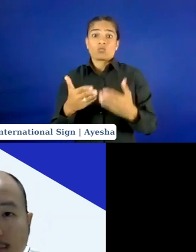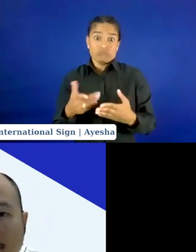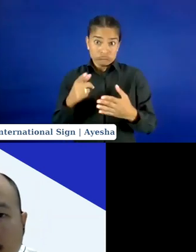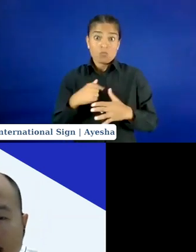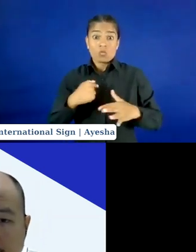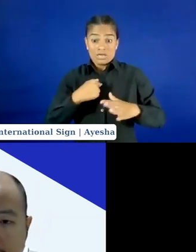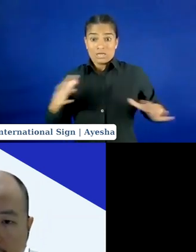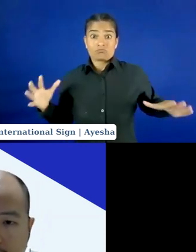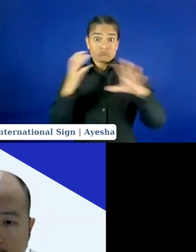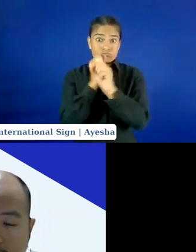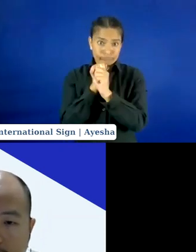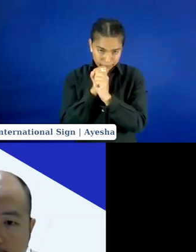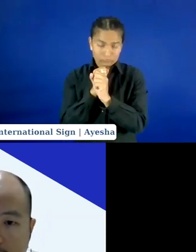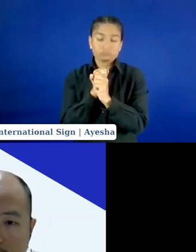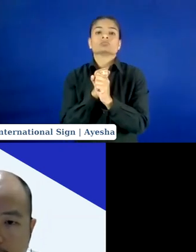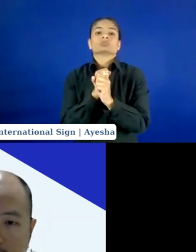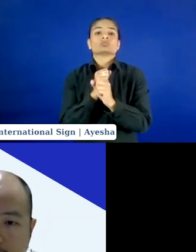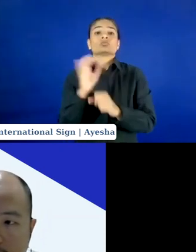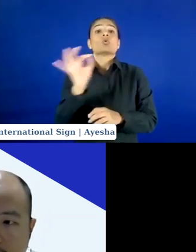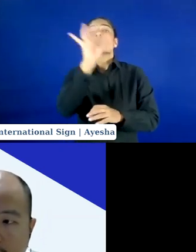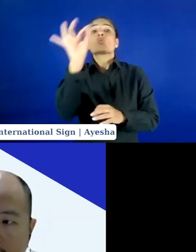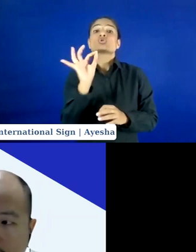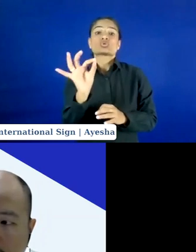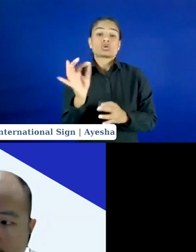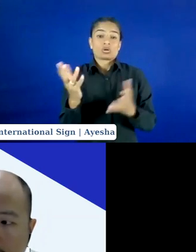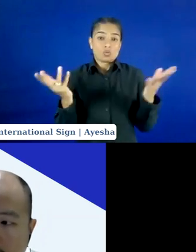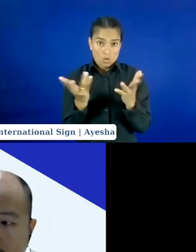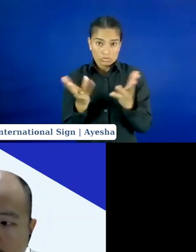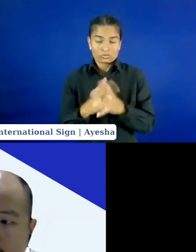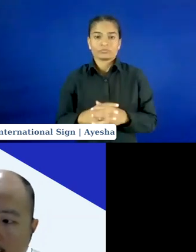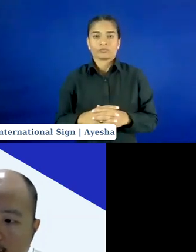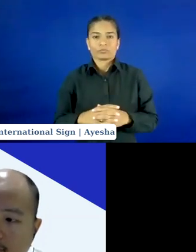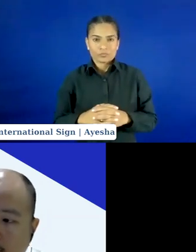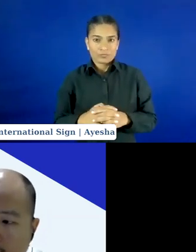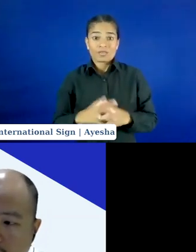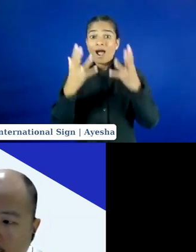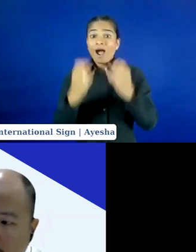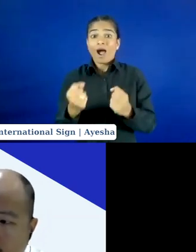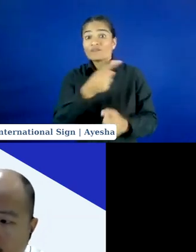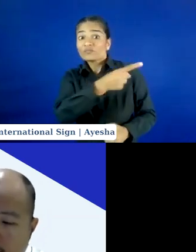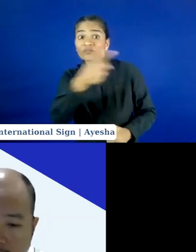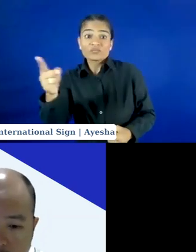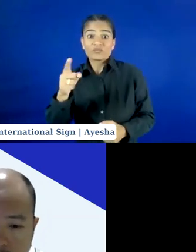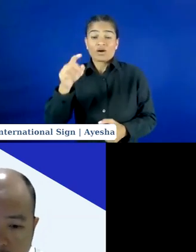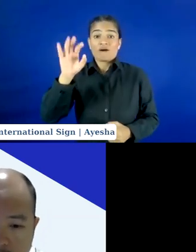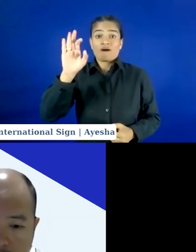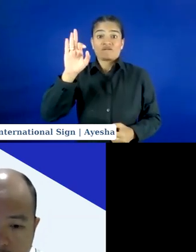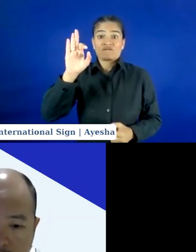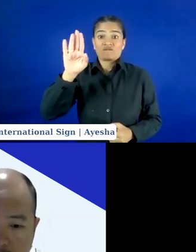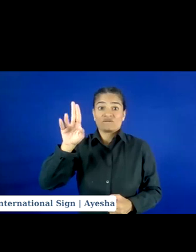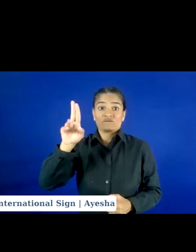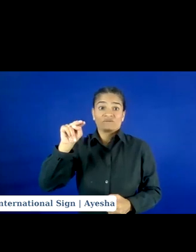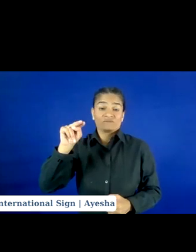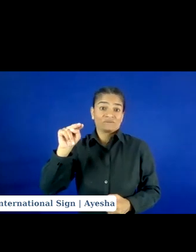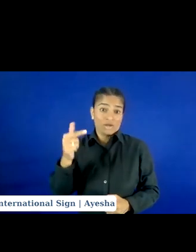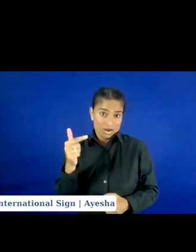the question and a box has a question for Miss Phuong, and I think it's extremely